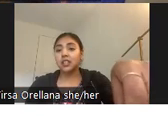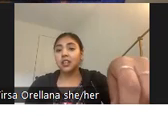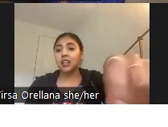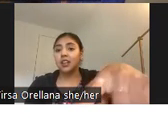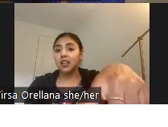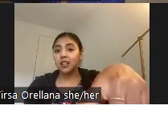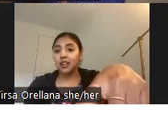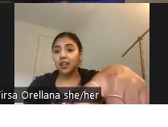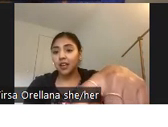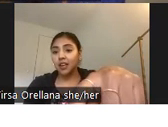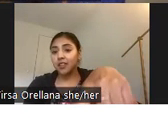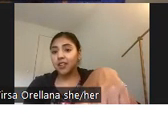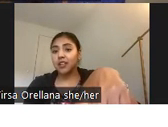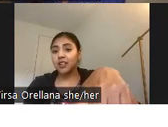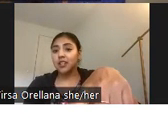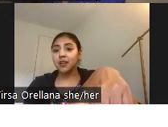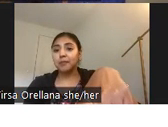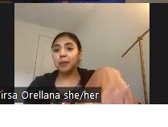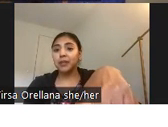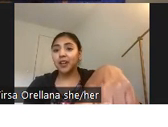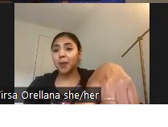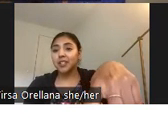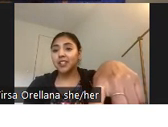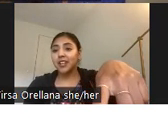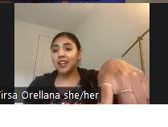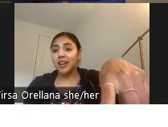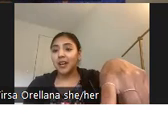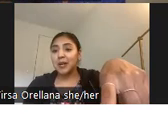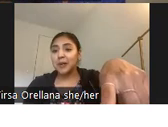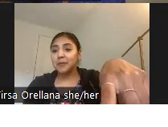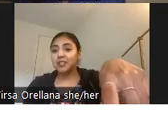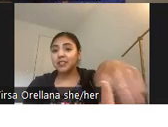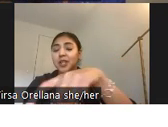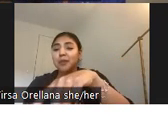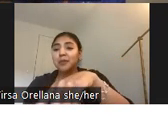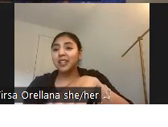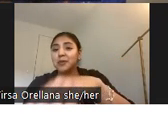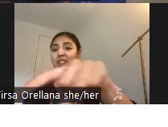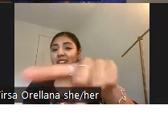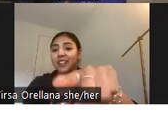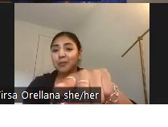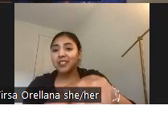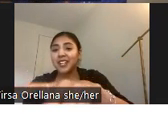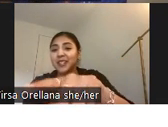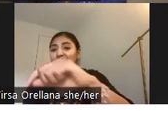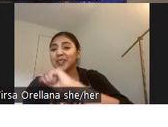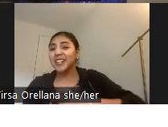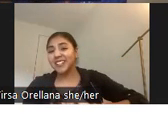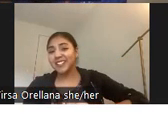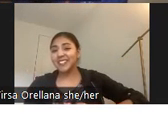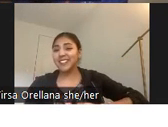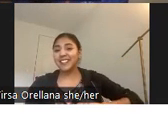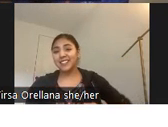sessions. And then public comment. Are you able to read that one? The captions kind of